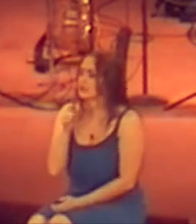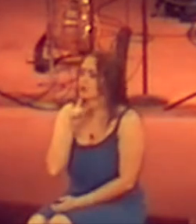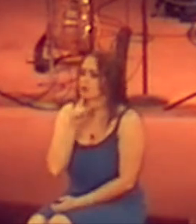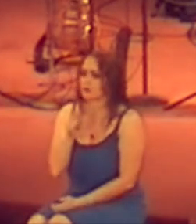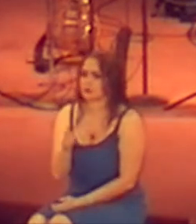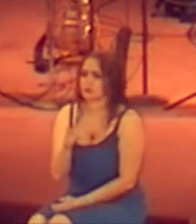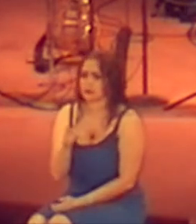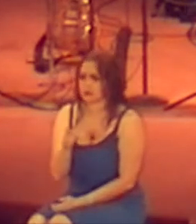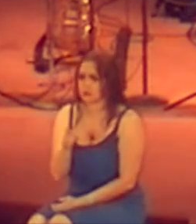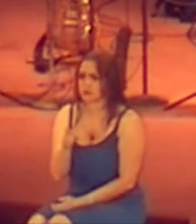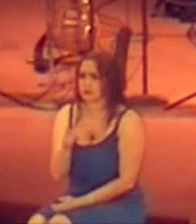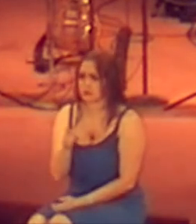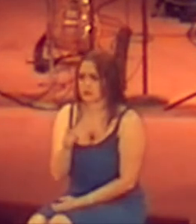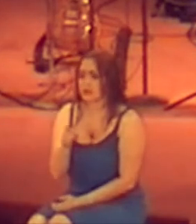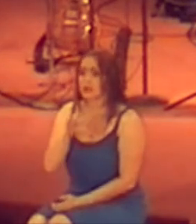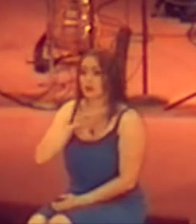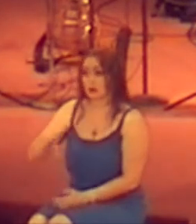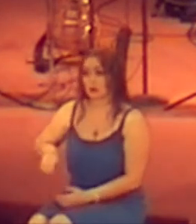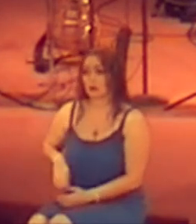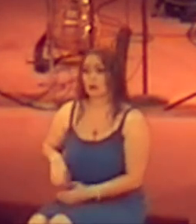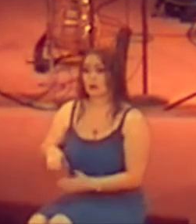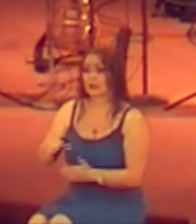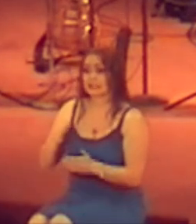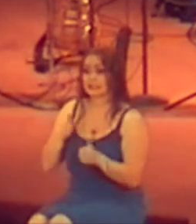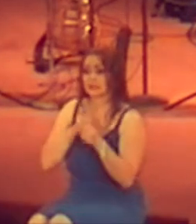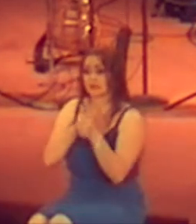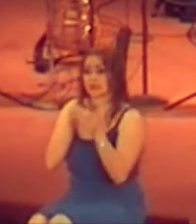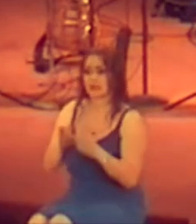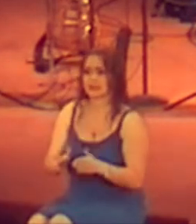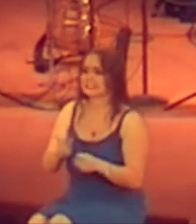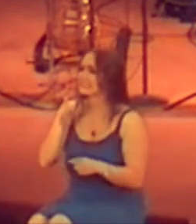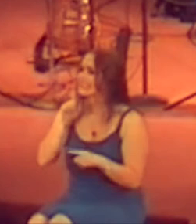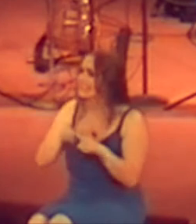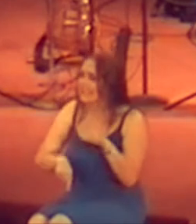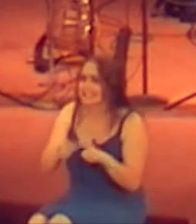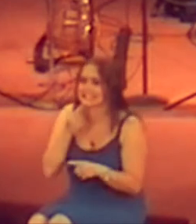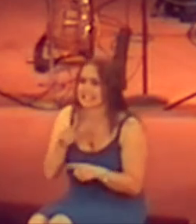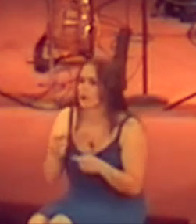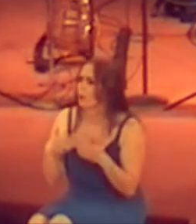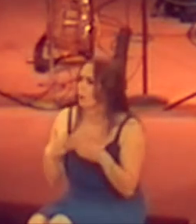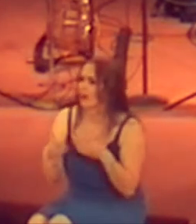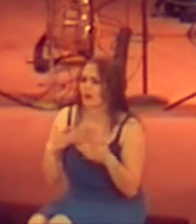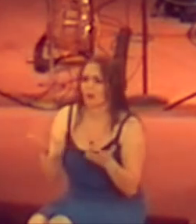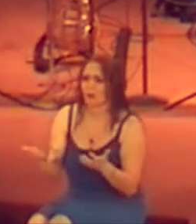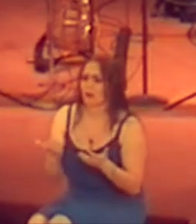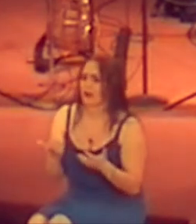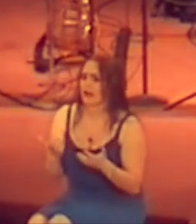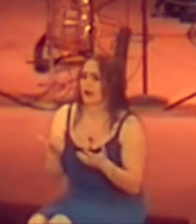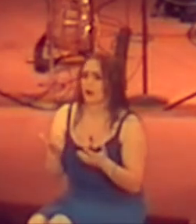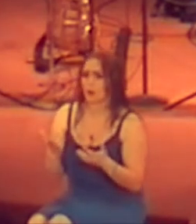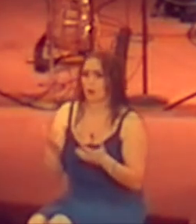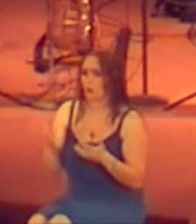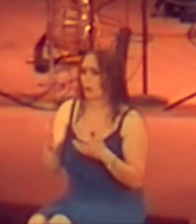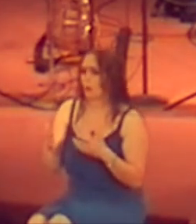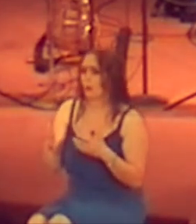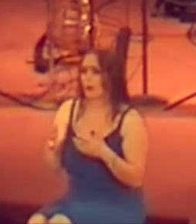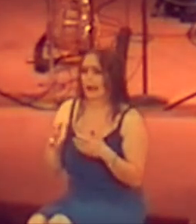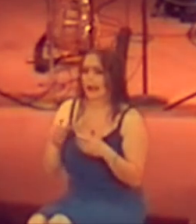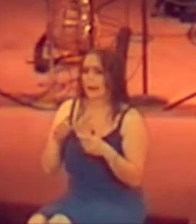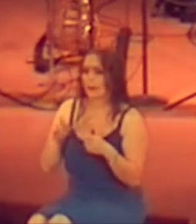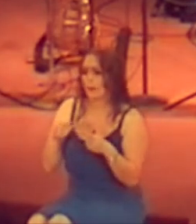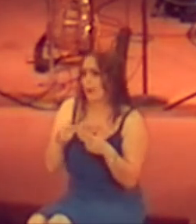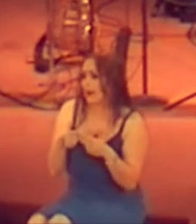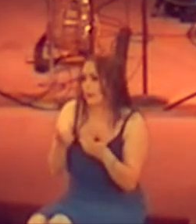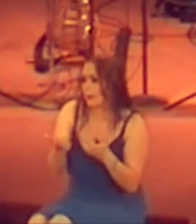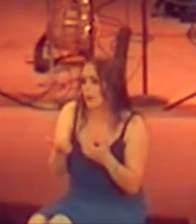As Christians, as Christ followers, we cannot say whatever we'd like. We cannot say anything whenever we'd like, however we'd